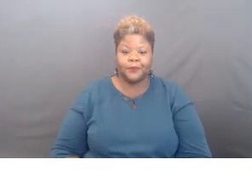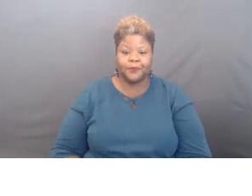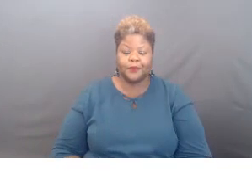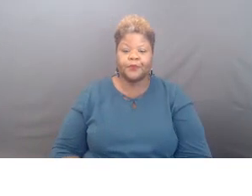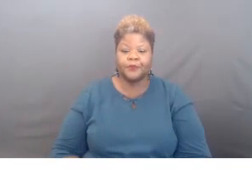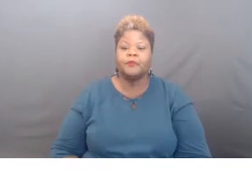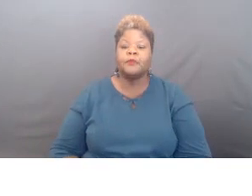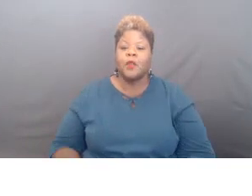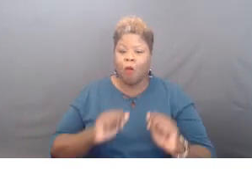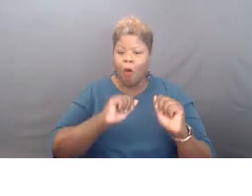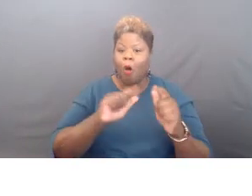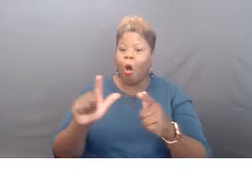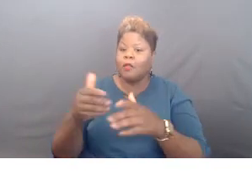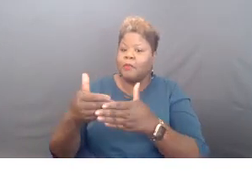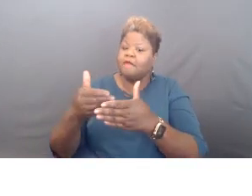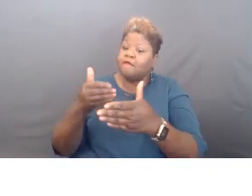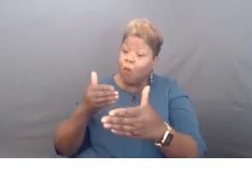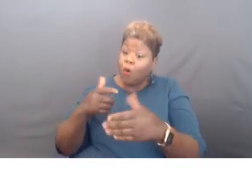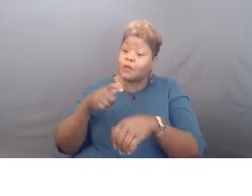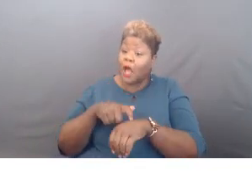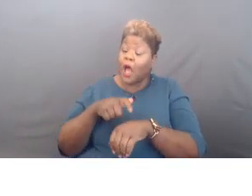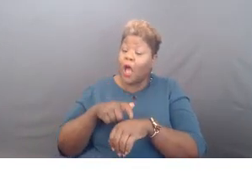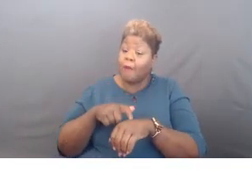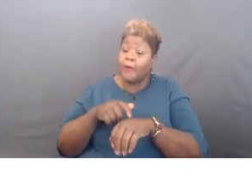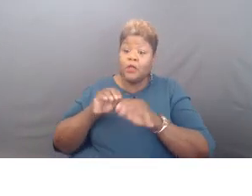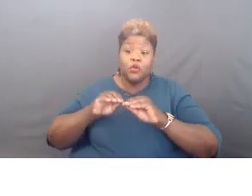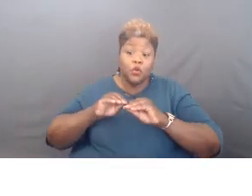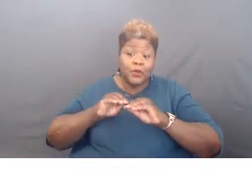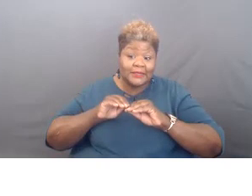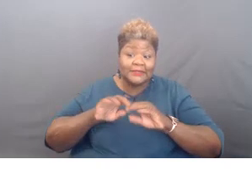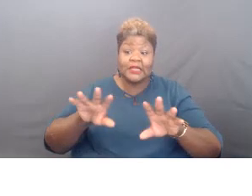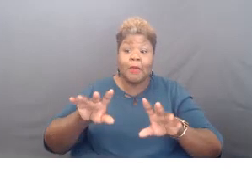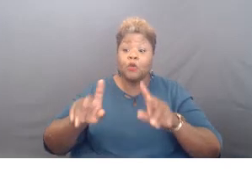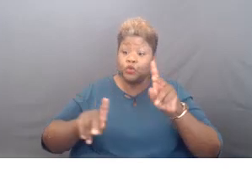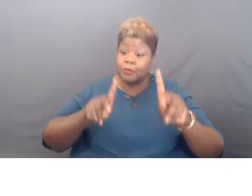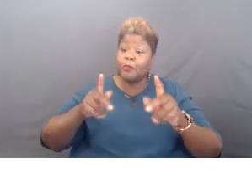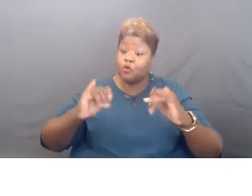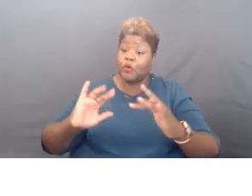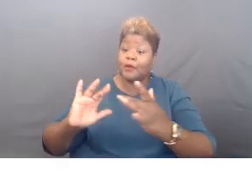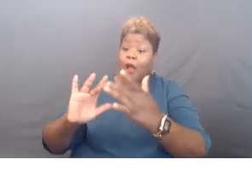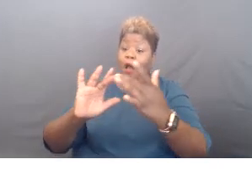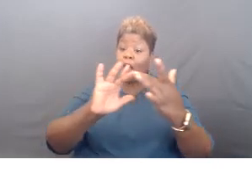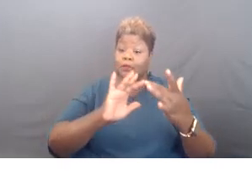Again, these should all be done ahead of time, and you could send them out to the stakeholders that you want to use them.